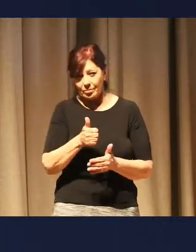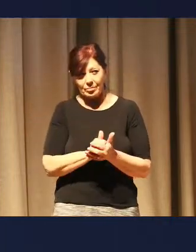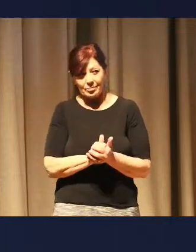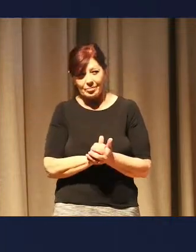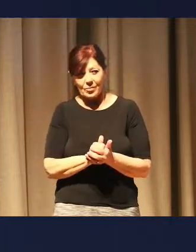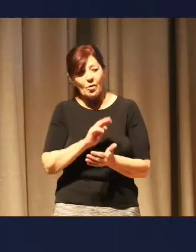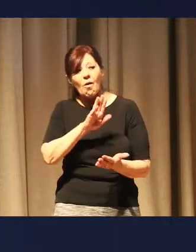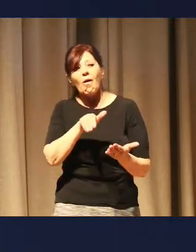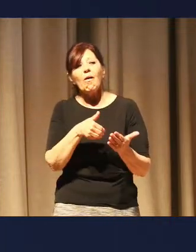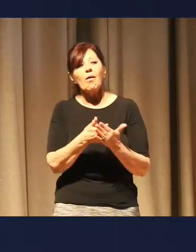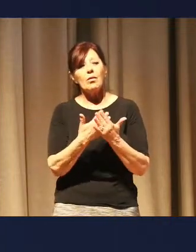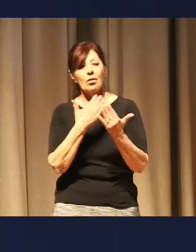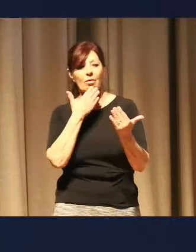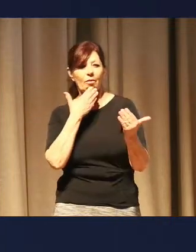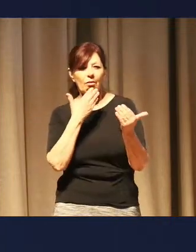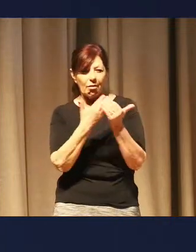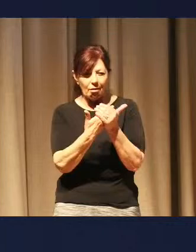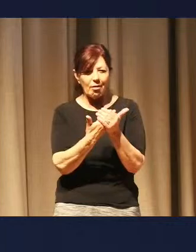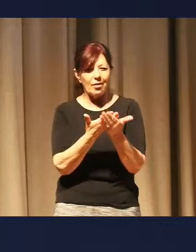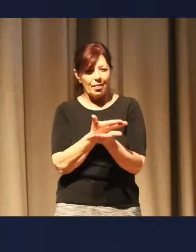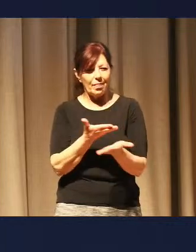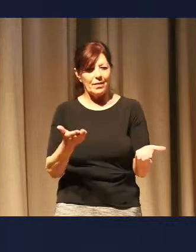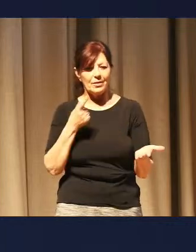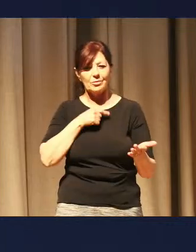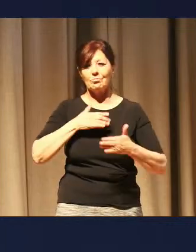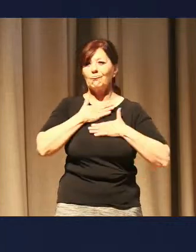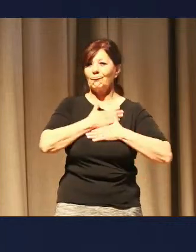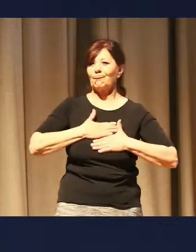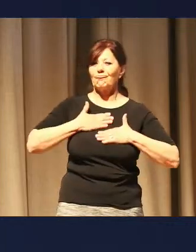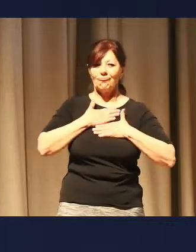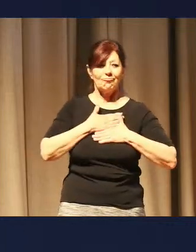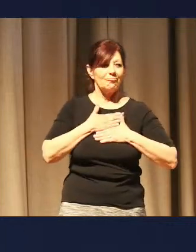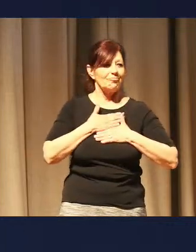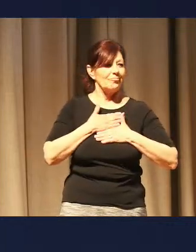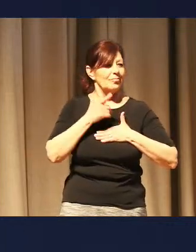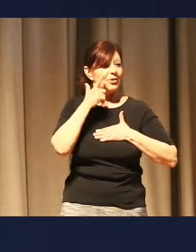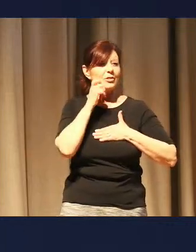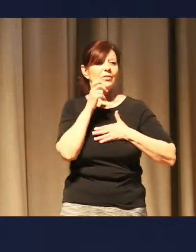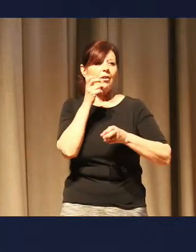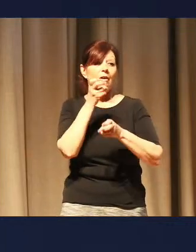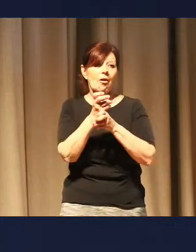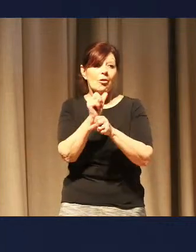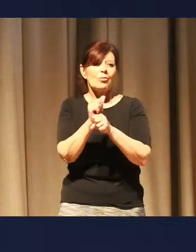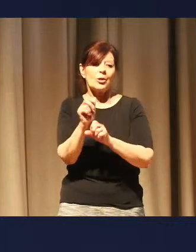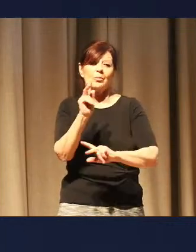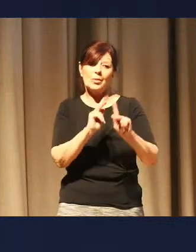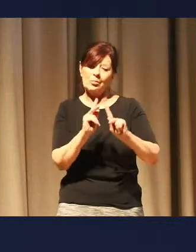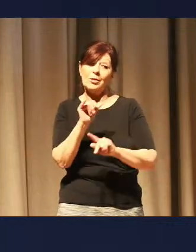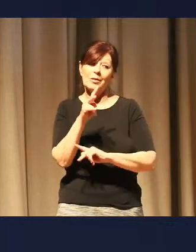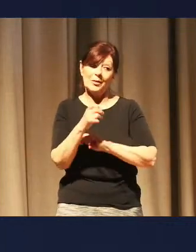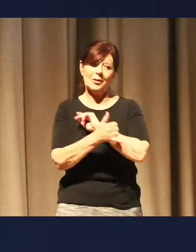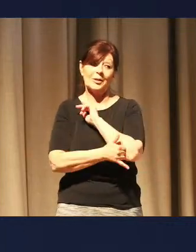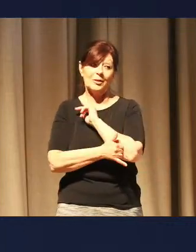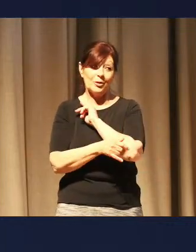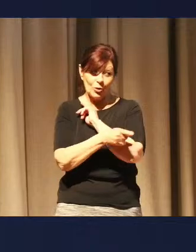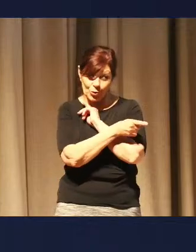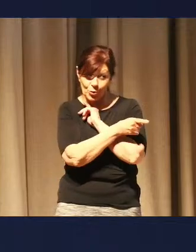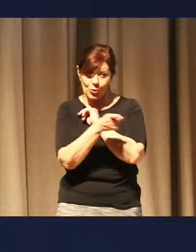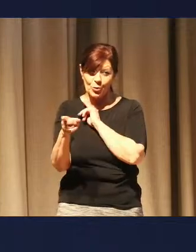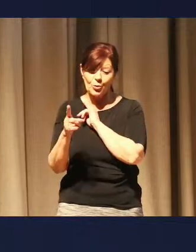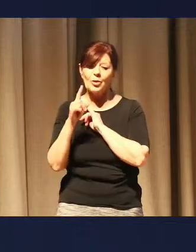of all the good things that we enjoy because of the hardworking people of Erie County. You